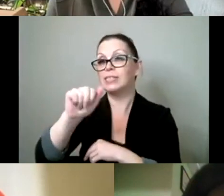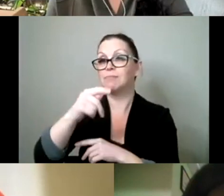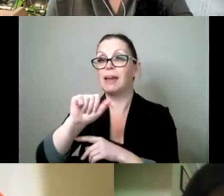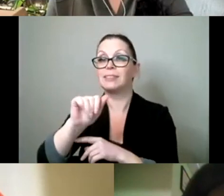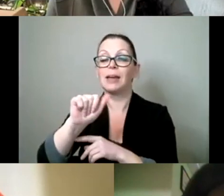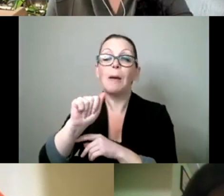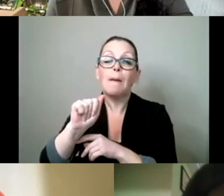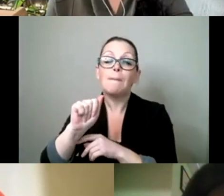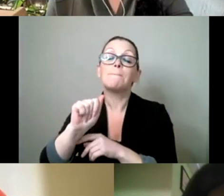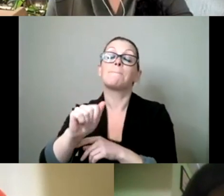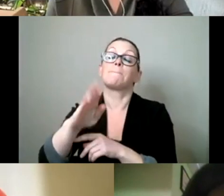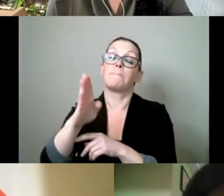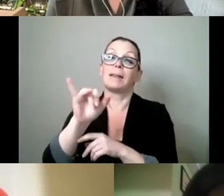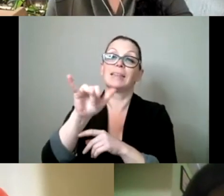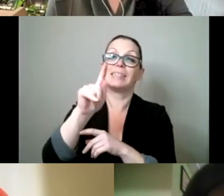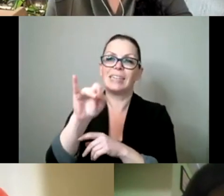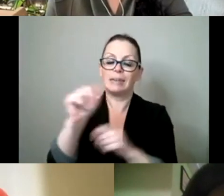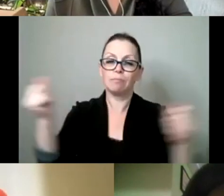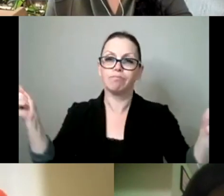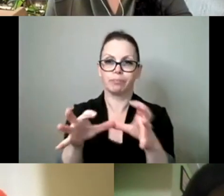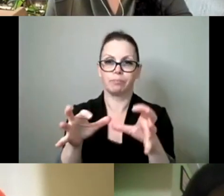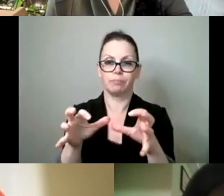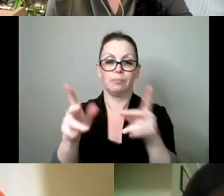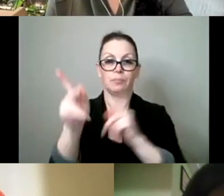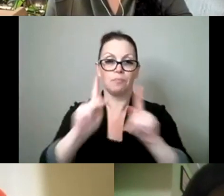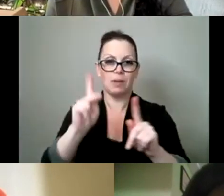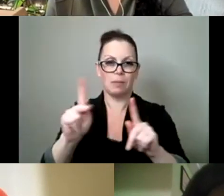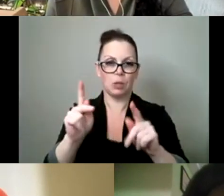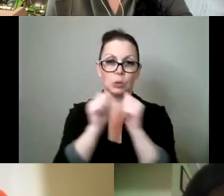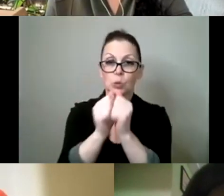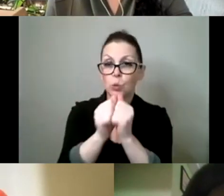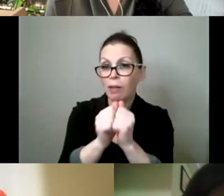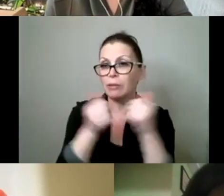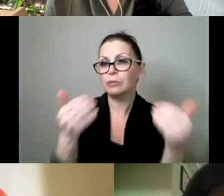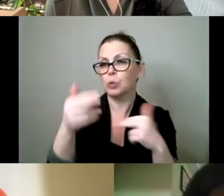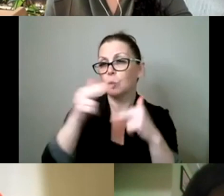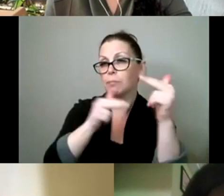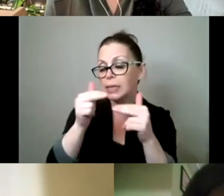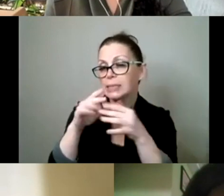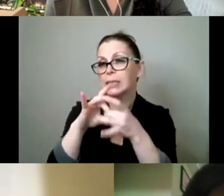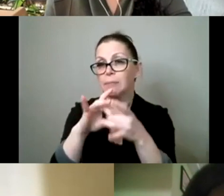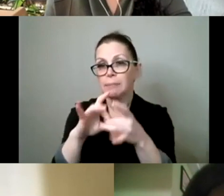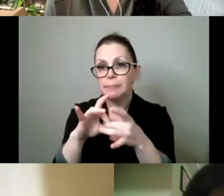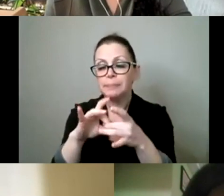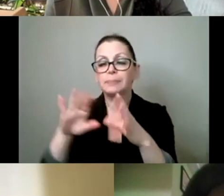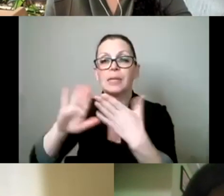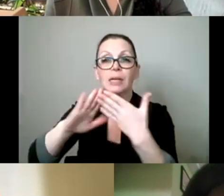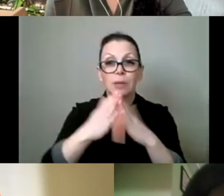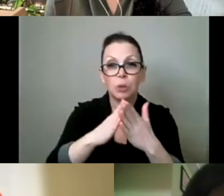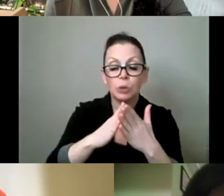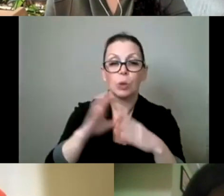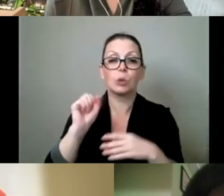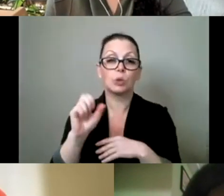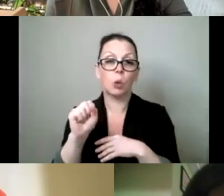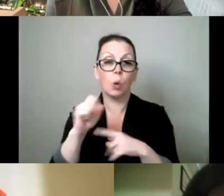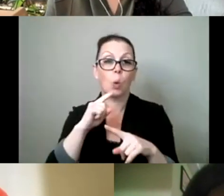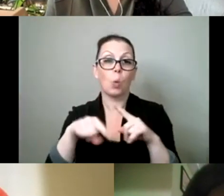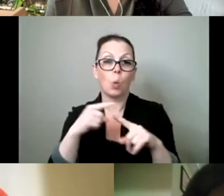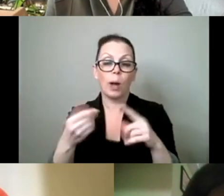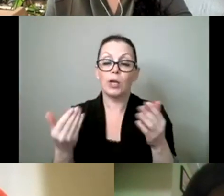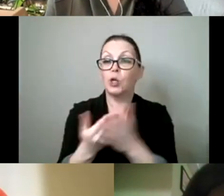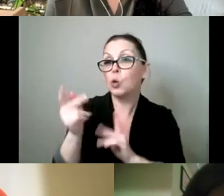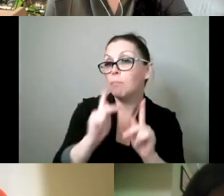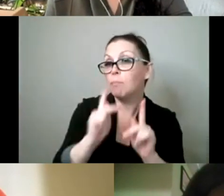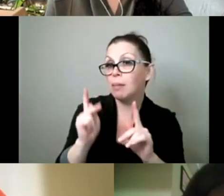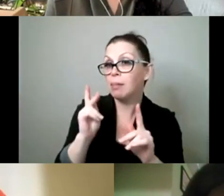together so that we can sort of build community and relationship so that as new people come in, as we advance in our